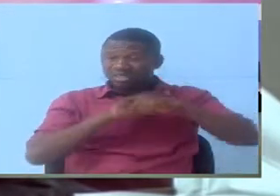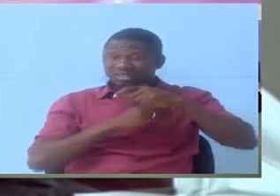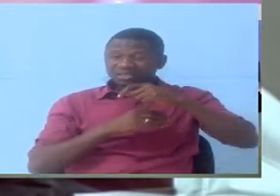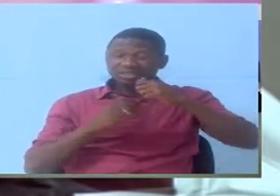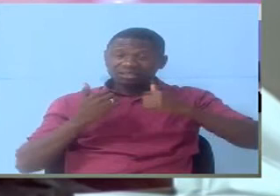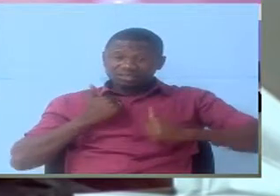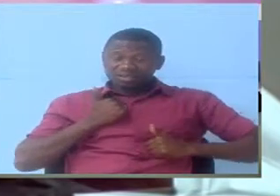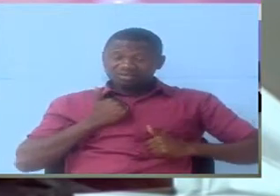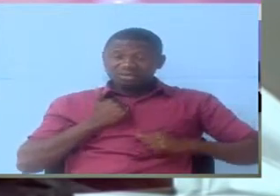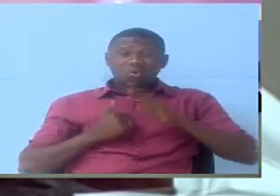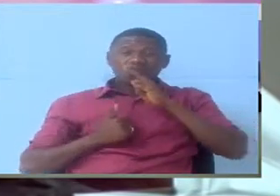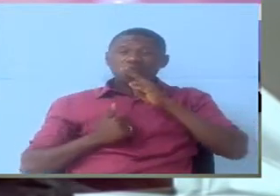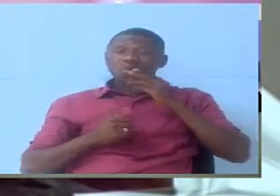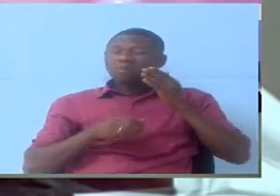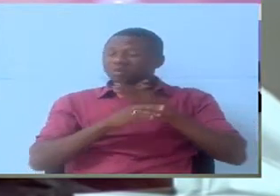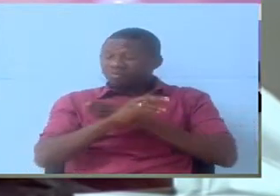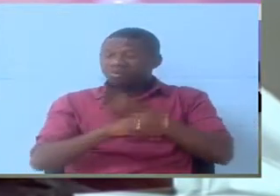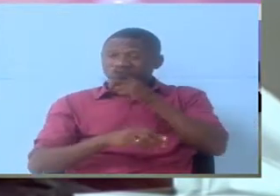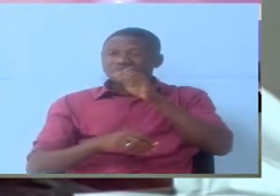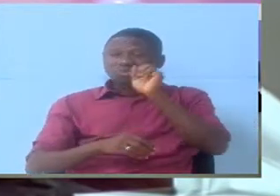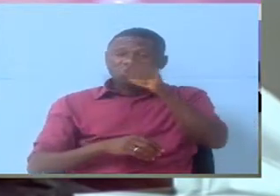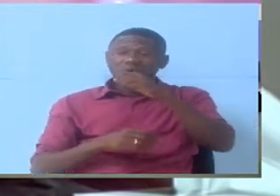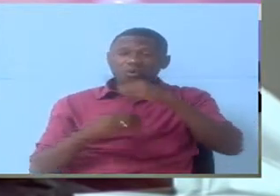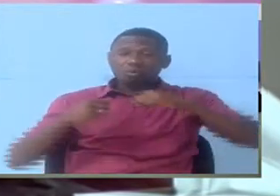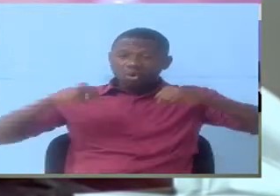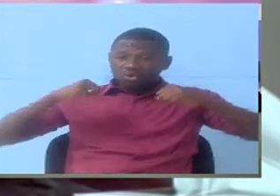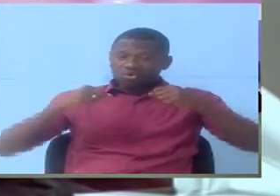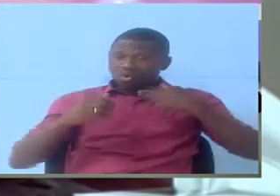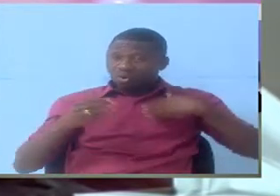Thank you very much,